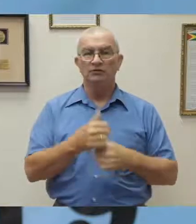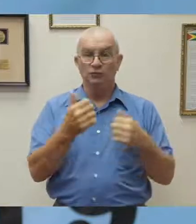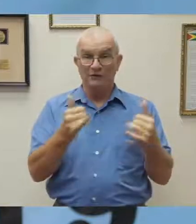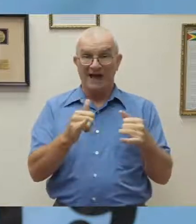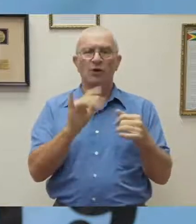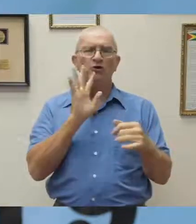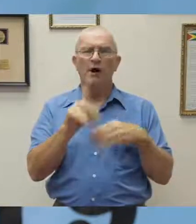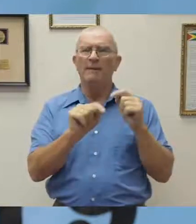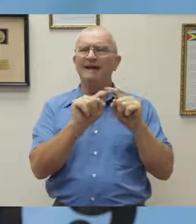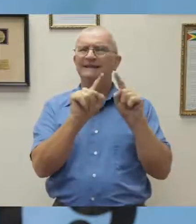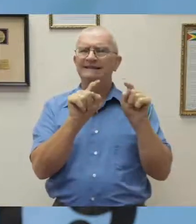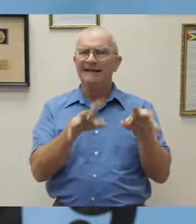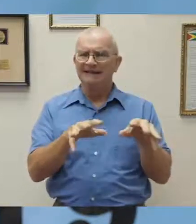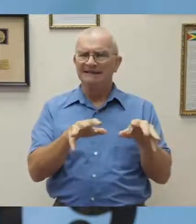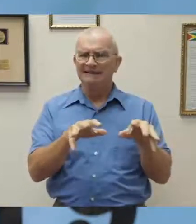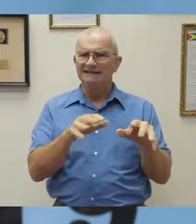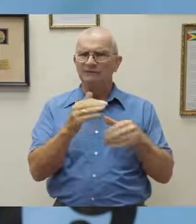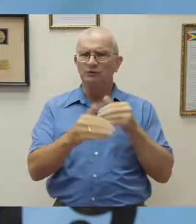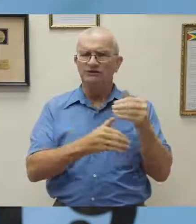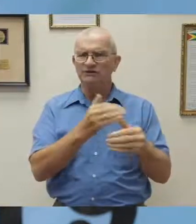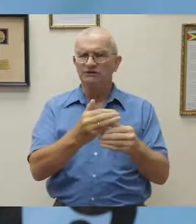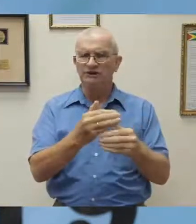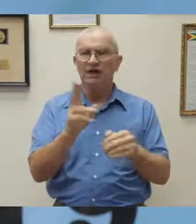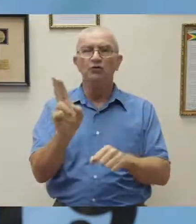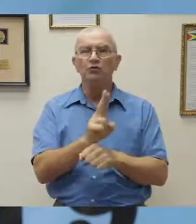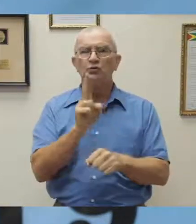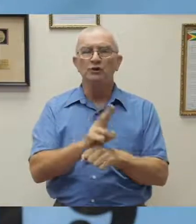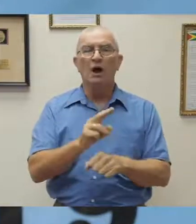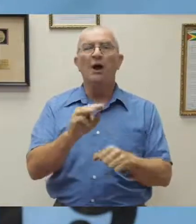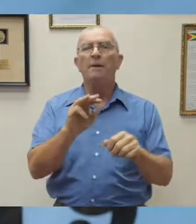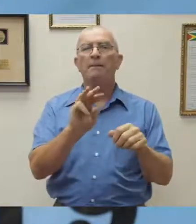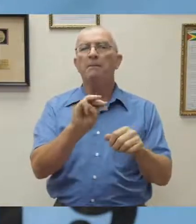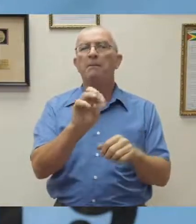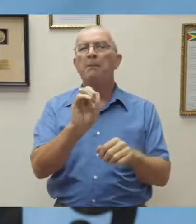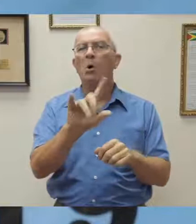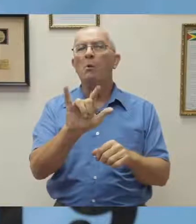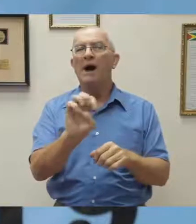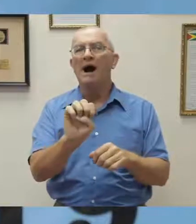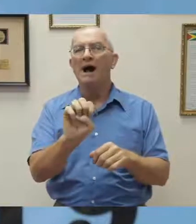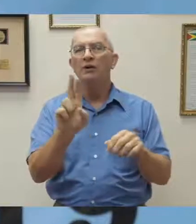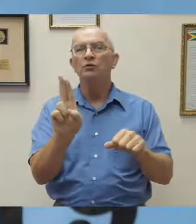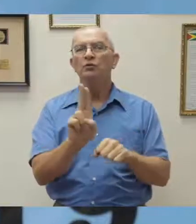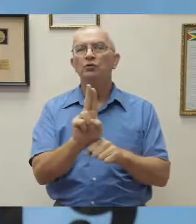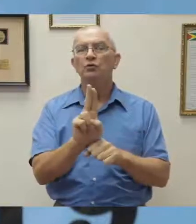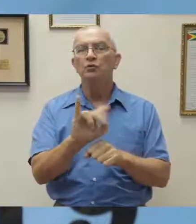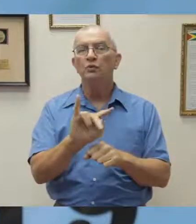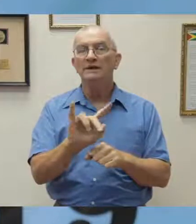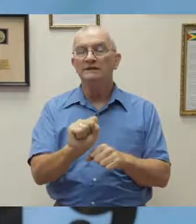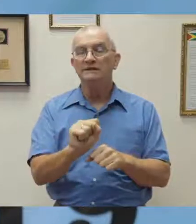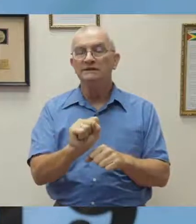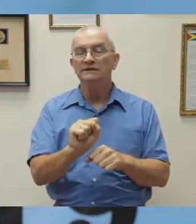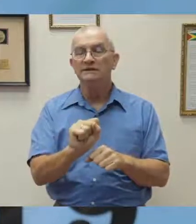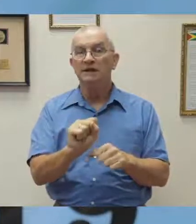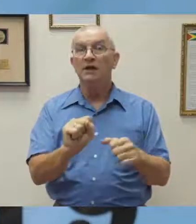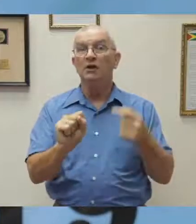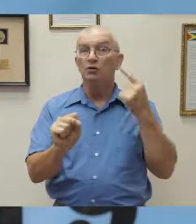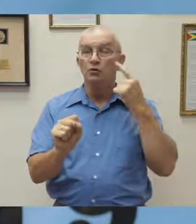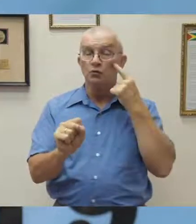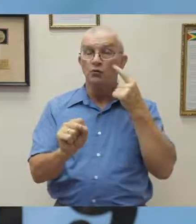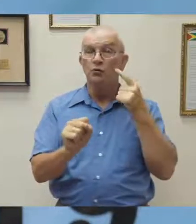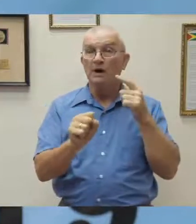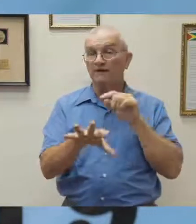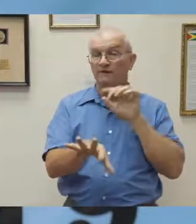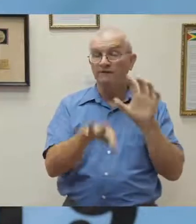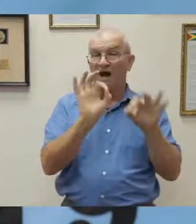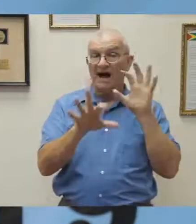procedures and the use of our mobile units. As you know, in order to effectively uncover those who would